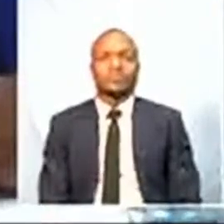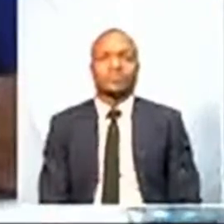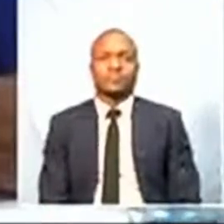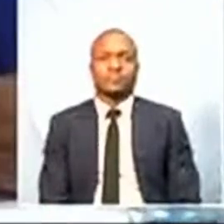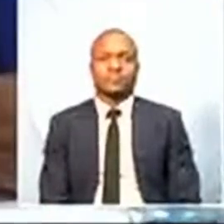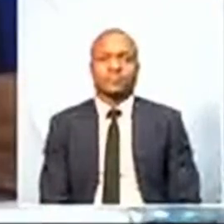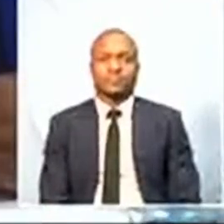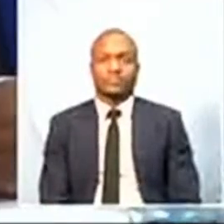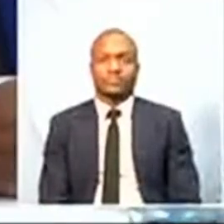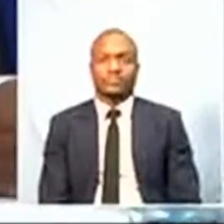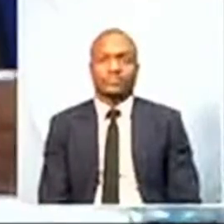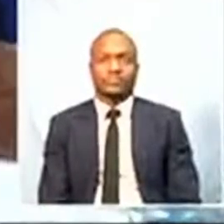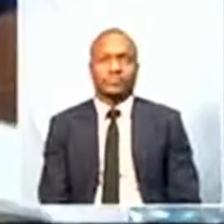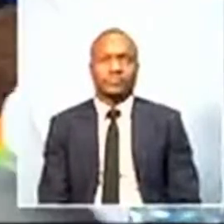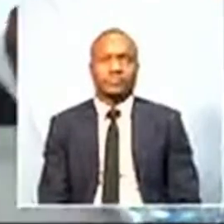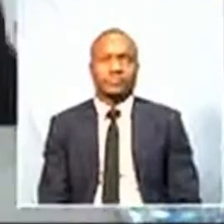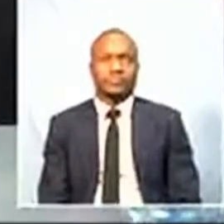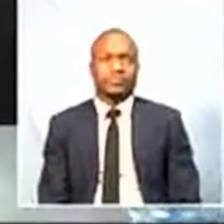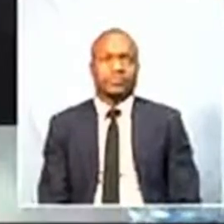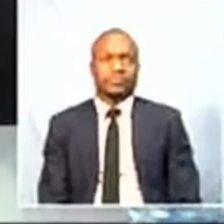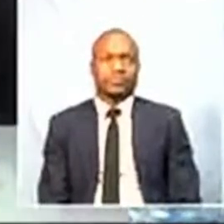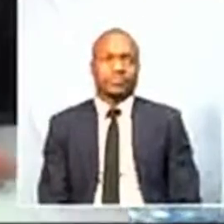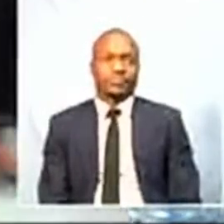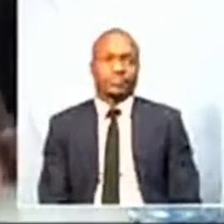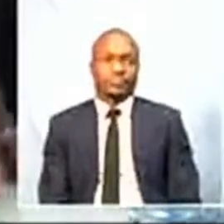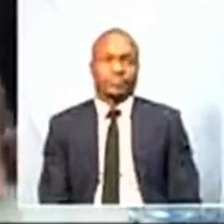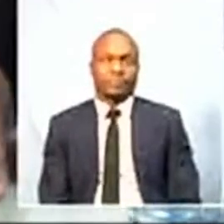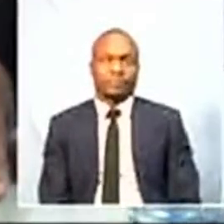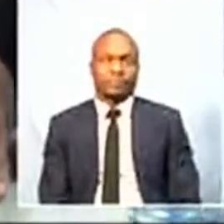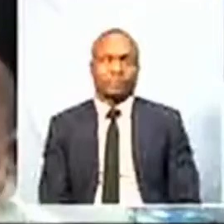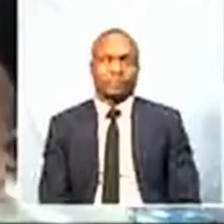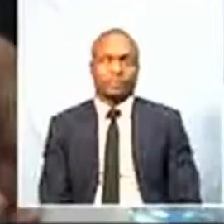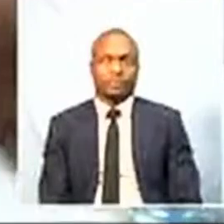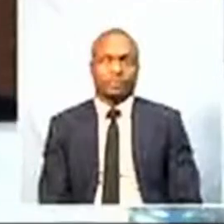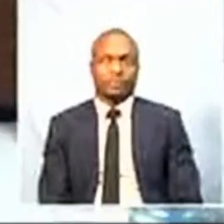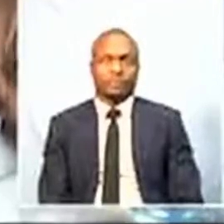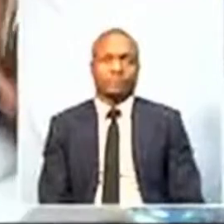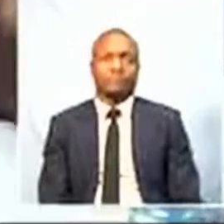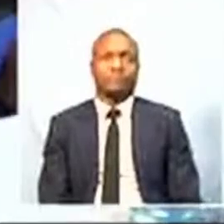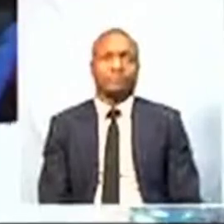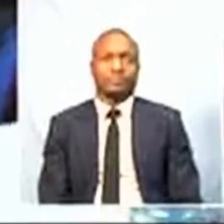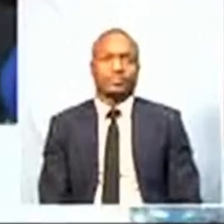No, this one. Tell him I'm eliminating that he can convey the message.